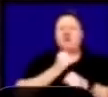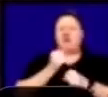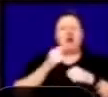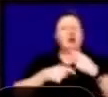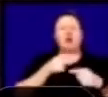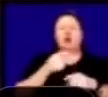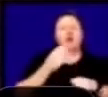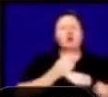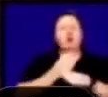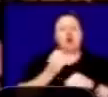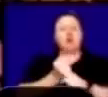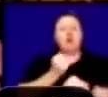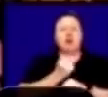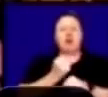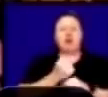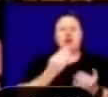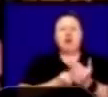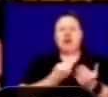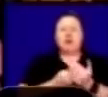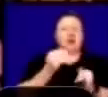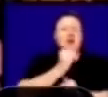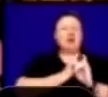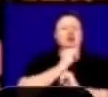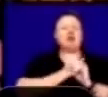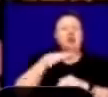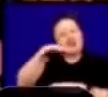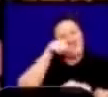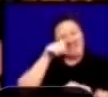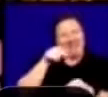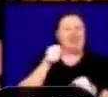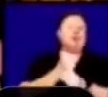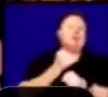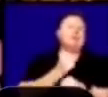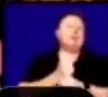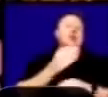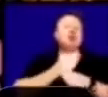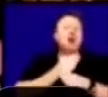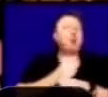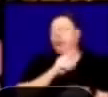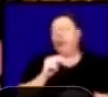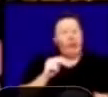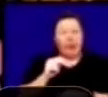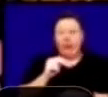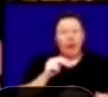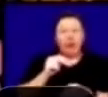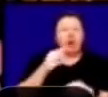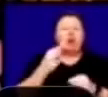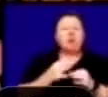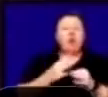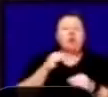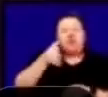jobs. The purpose of a capitalist industries to exist is not for jobs purposes. The purpose and sole purpose